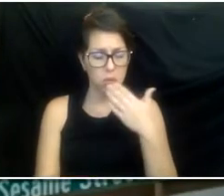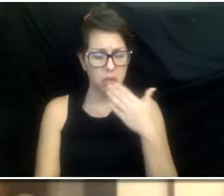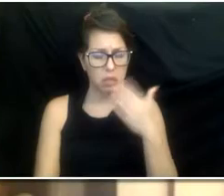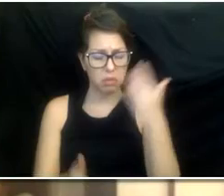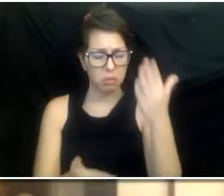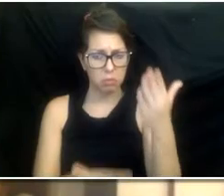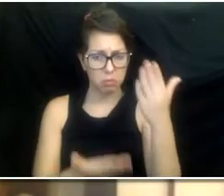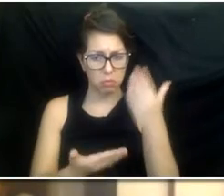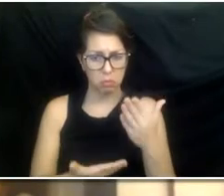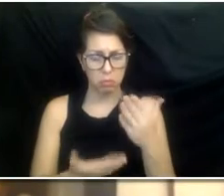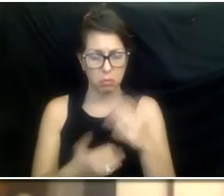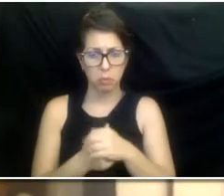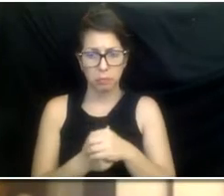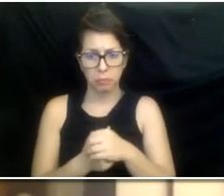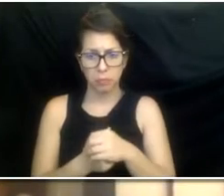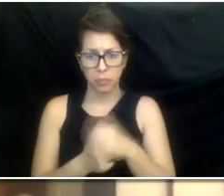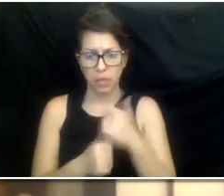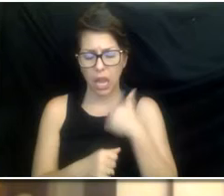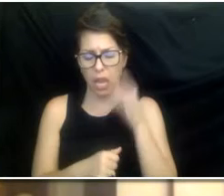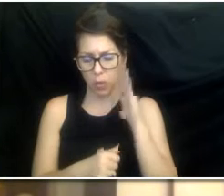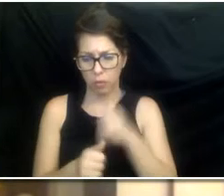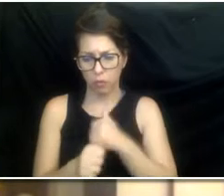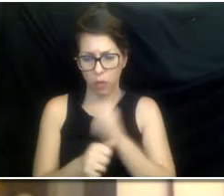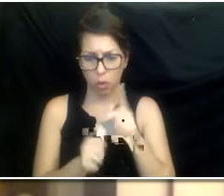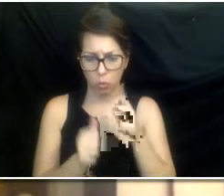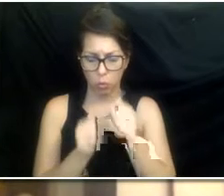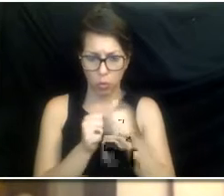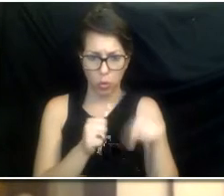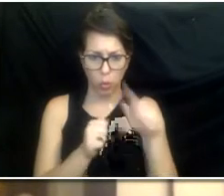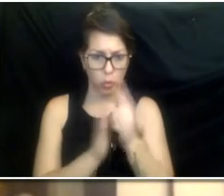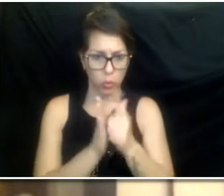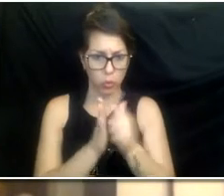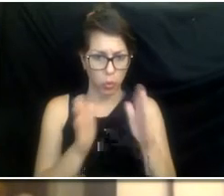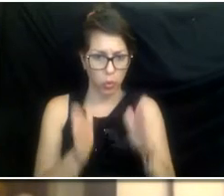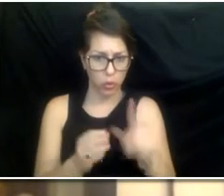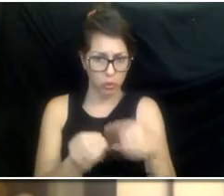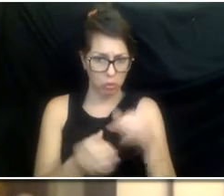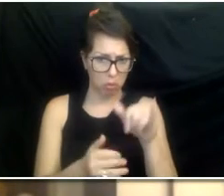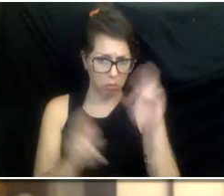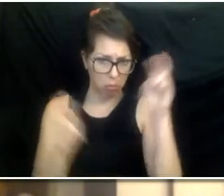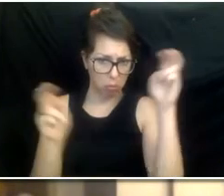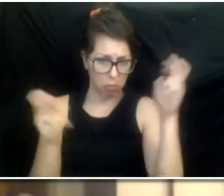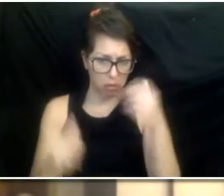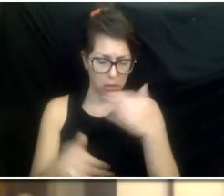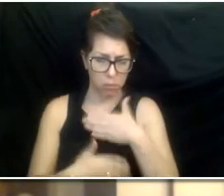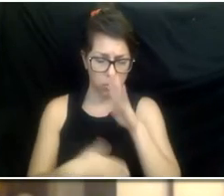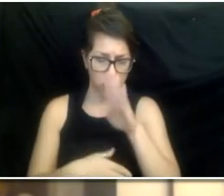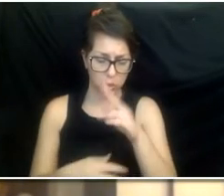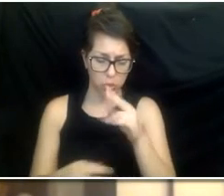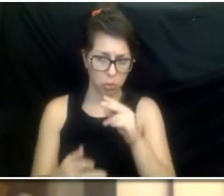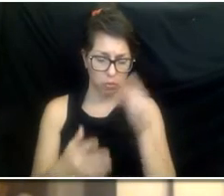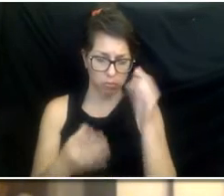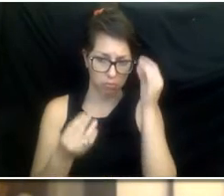moving to Cher or sorry excuse me moving to council member lansman next for